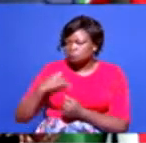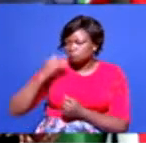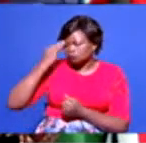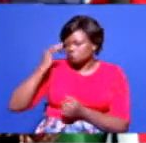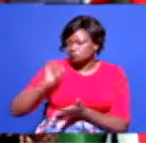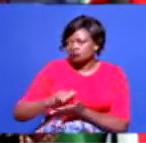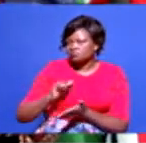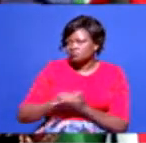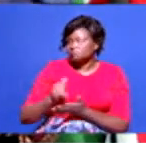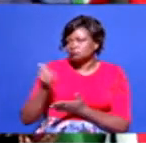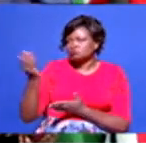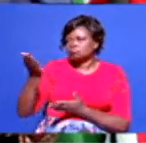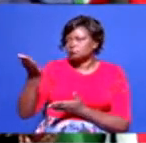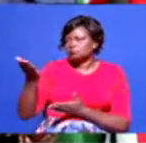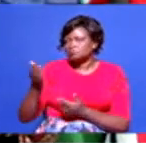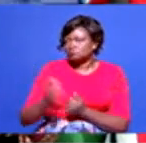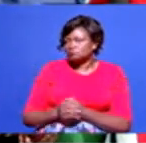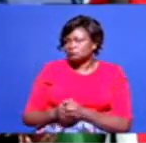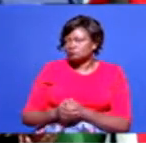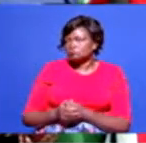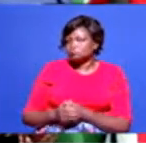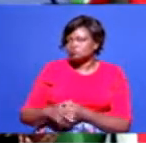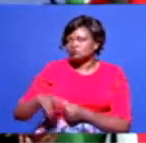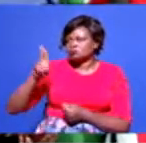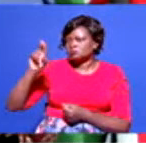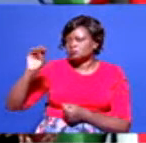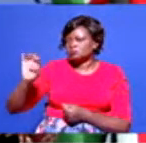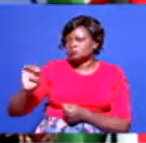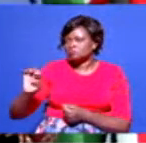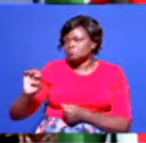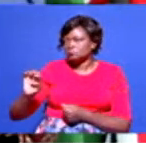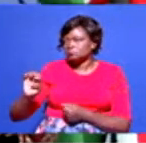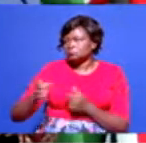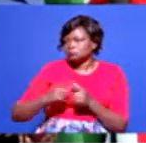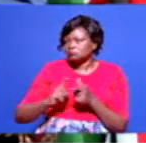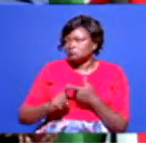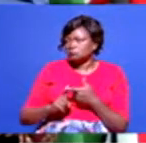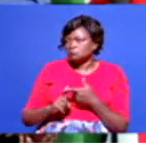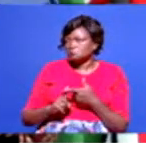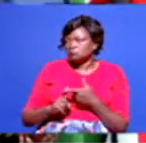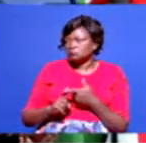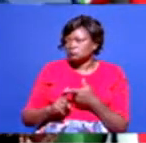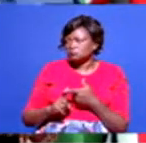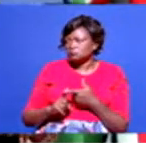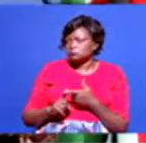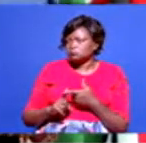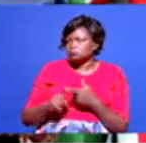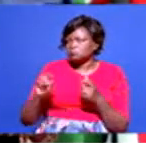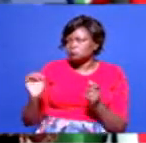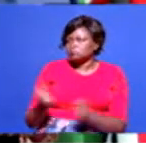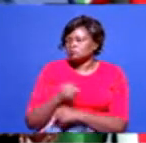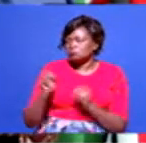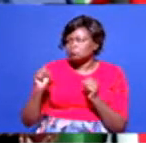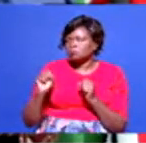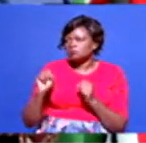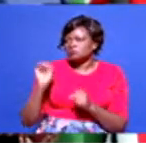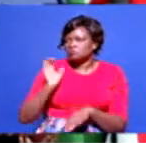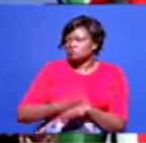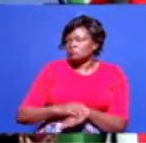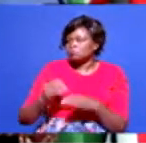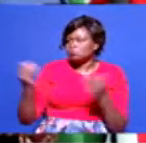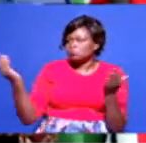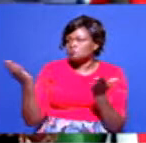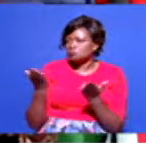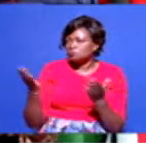out in the UAE, and being unable to find where